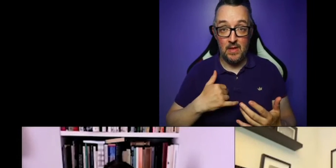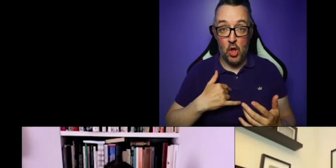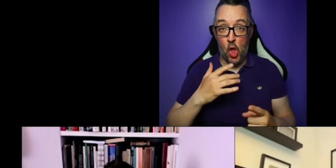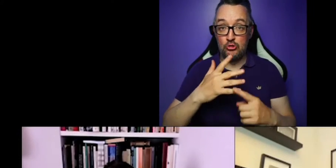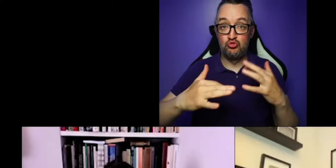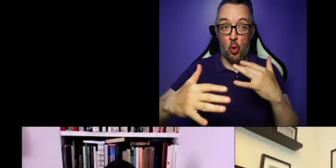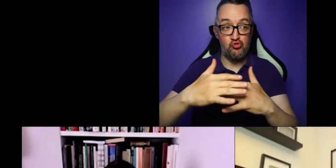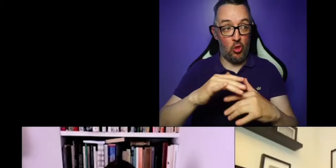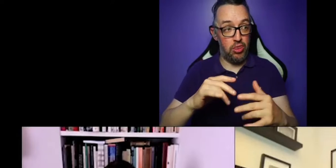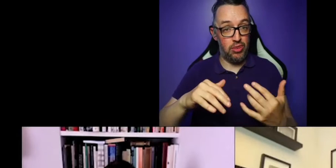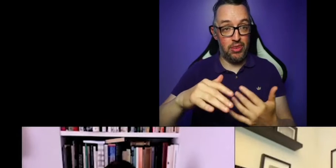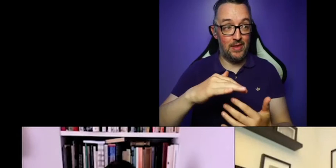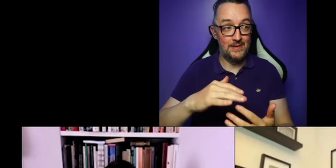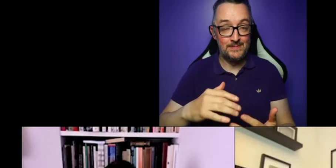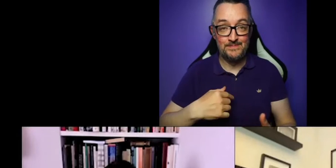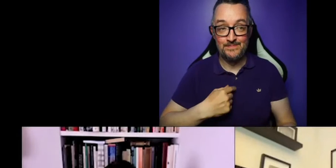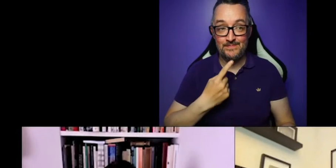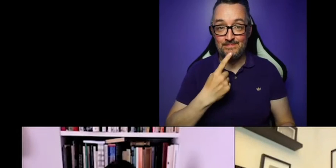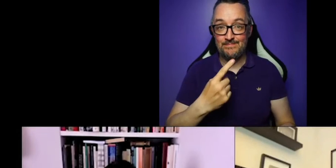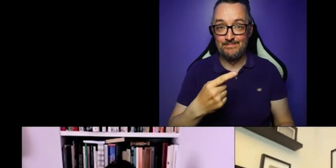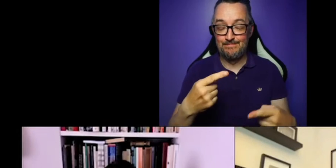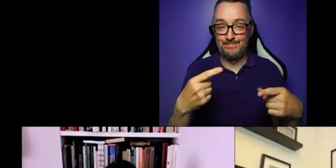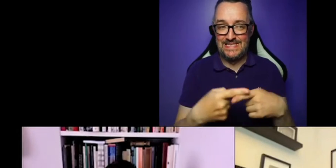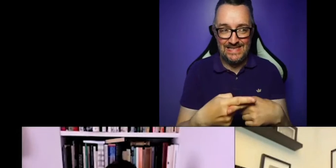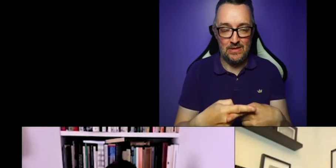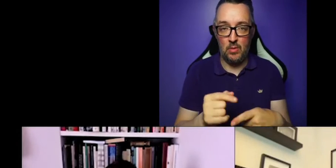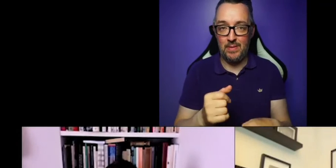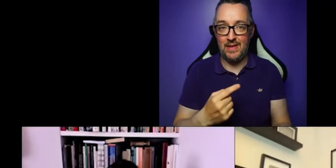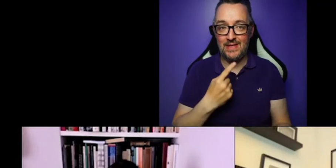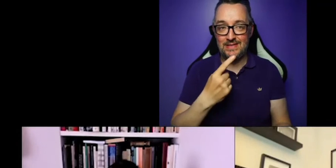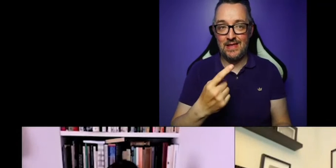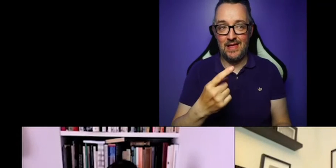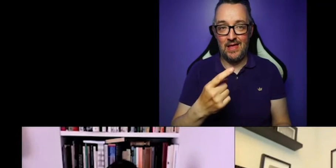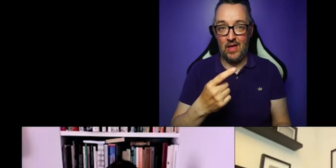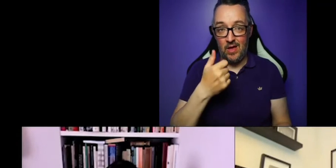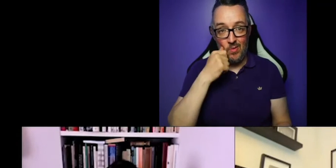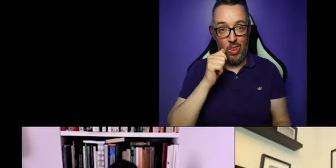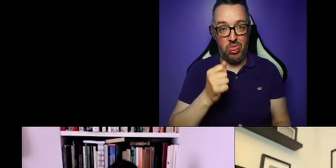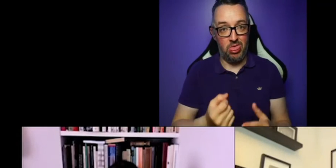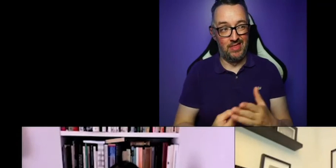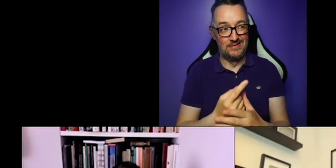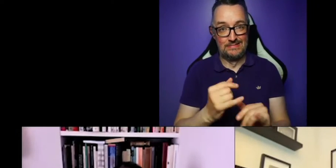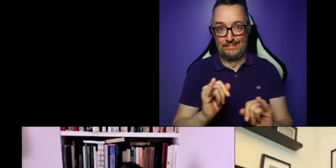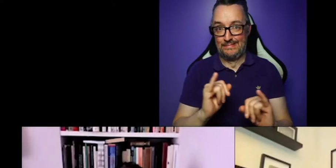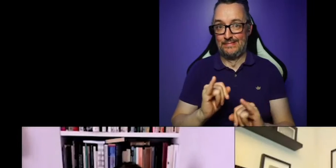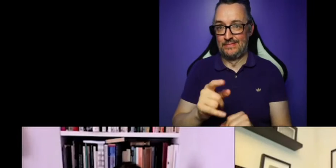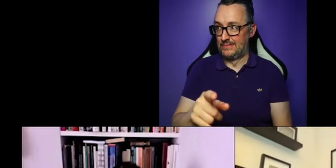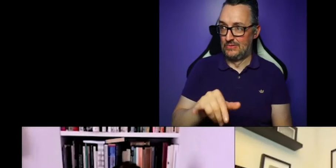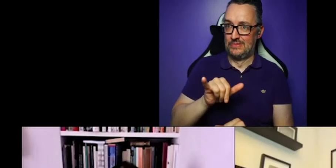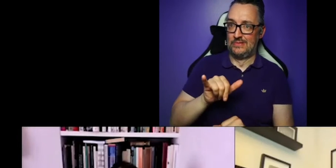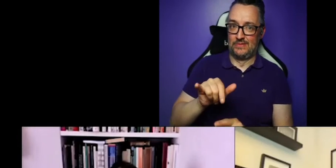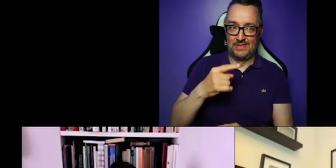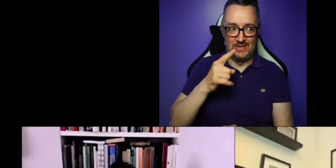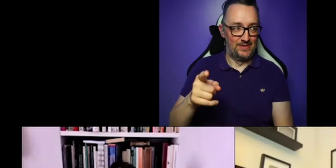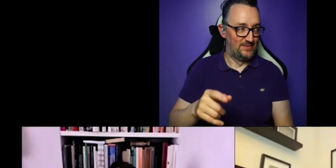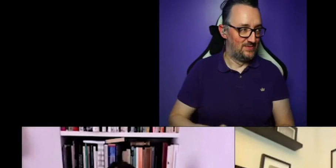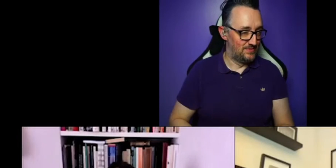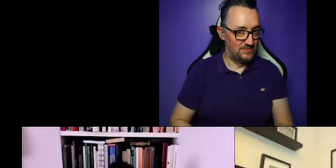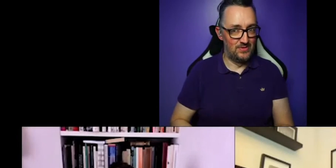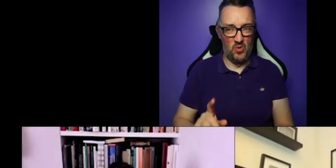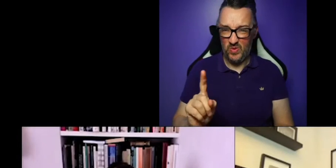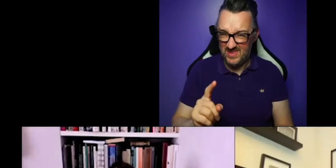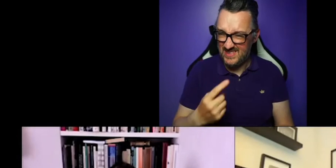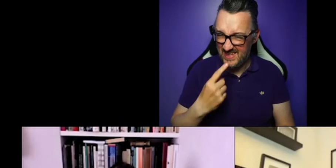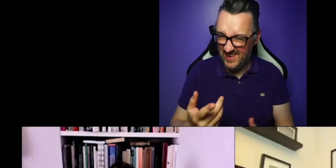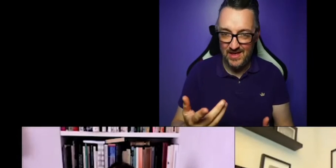social blunder. I don't, mm-hmm. know if I can say something, yeah, or it's going to go belly up. and people are just going to think,